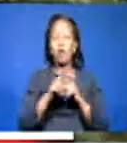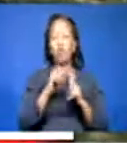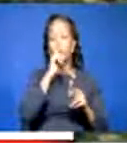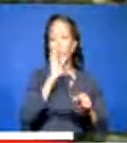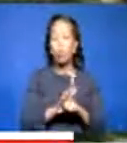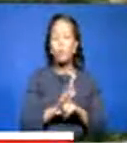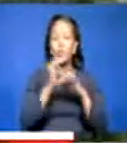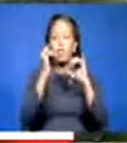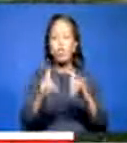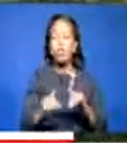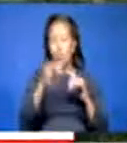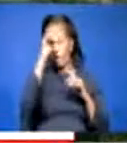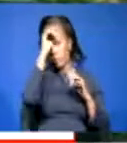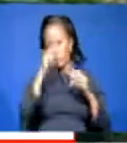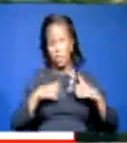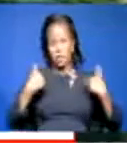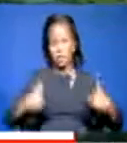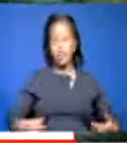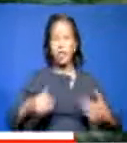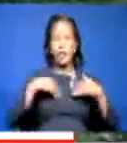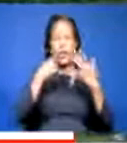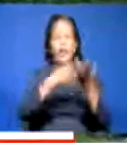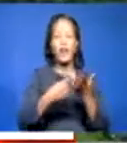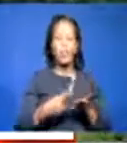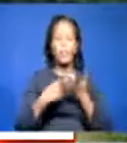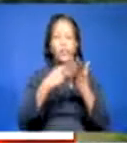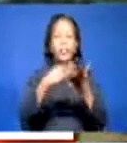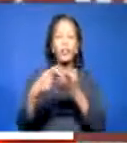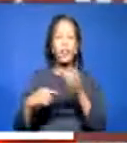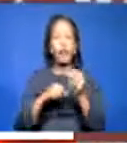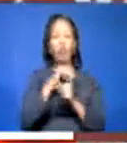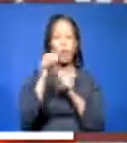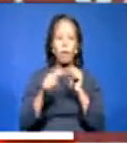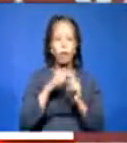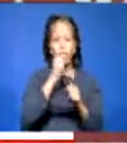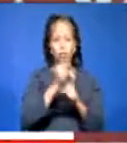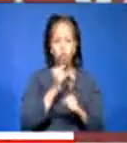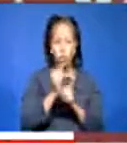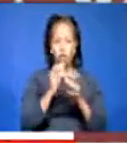Beijing will dialogue with Ruto's government over its development priorities. The